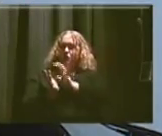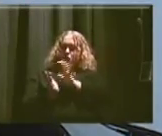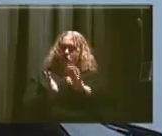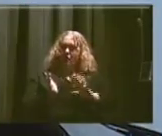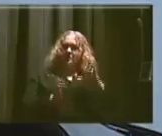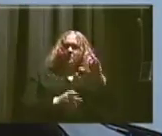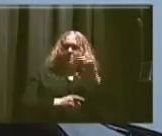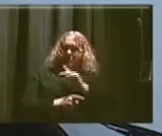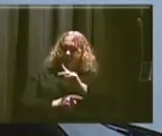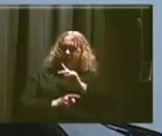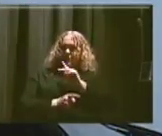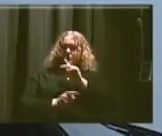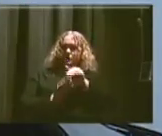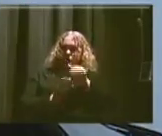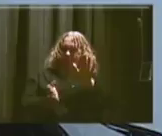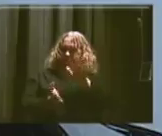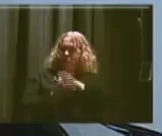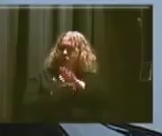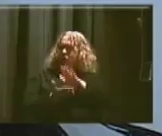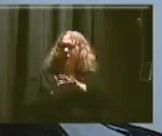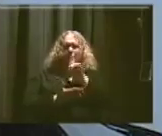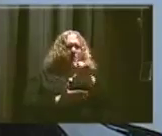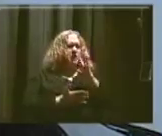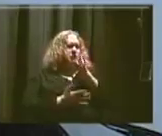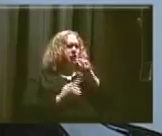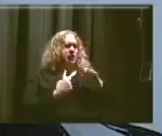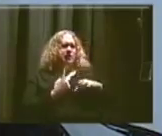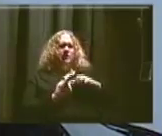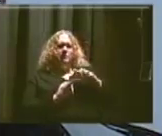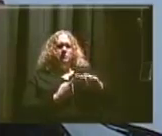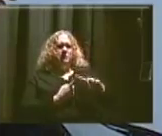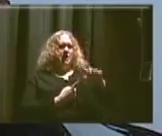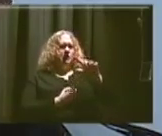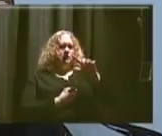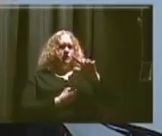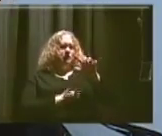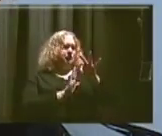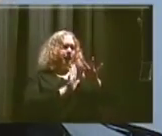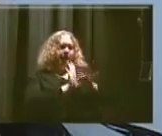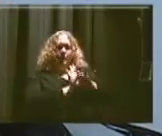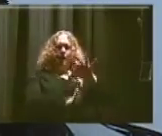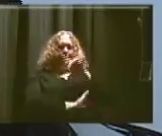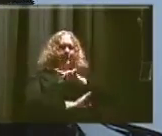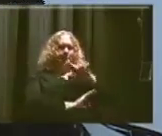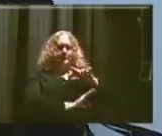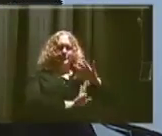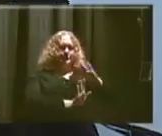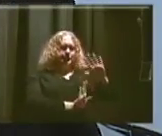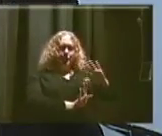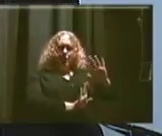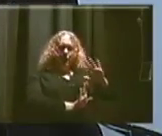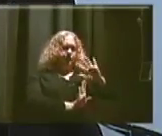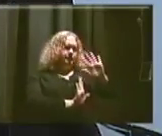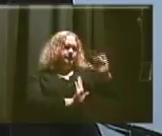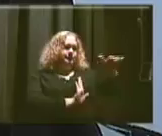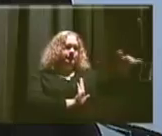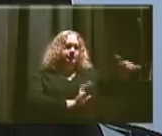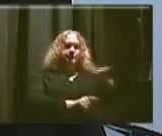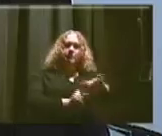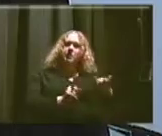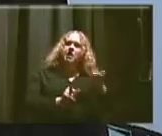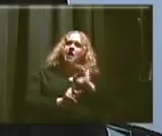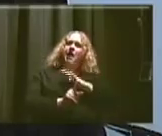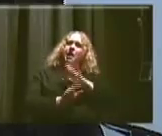legislation, I'm not talking about those guys down there, because we'll deal with them later. But these children, our children, need